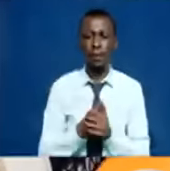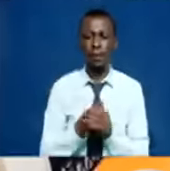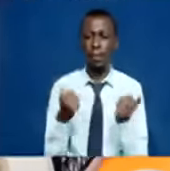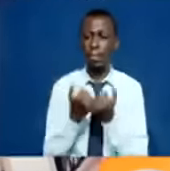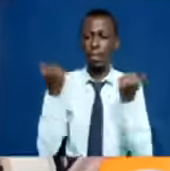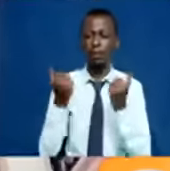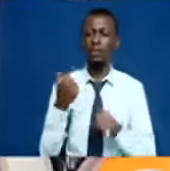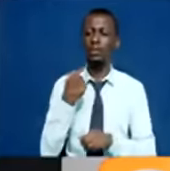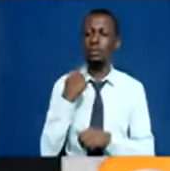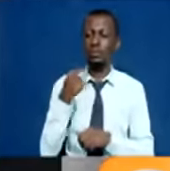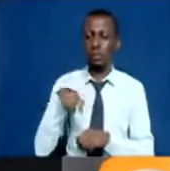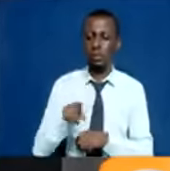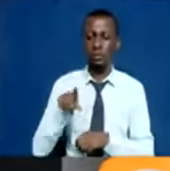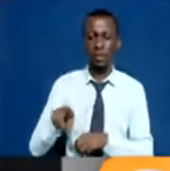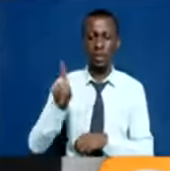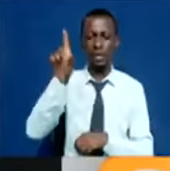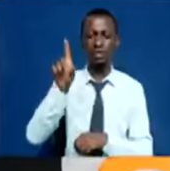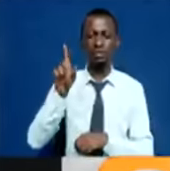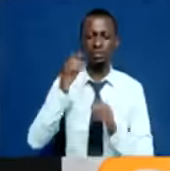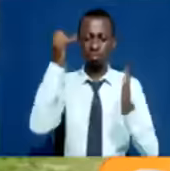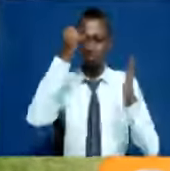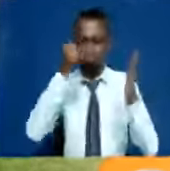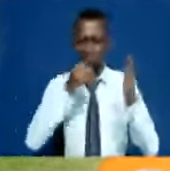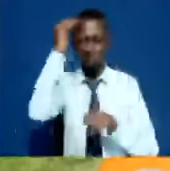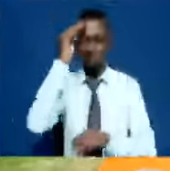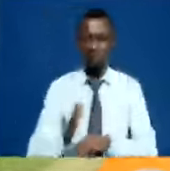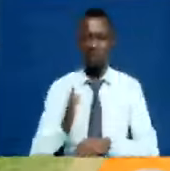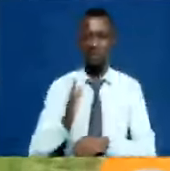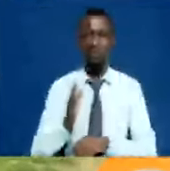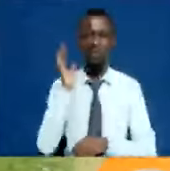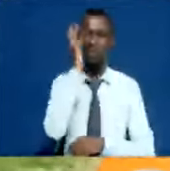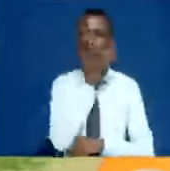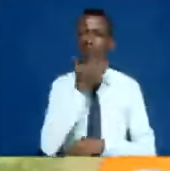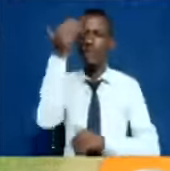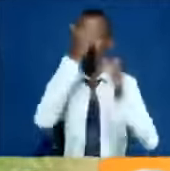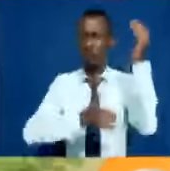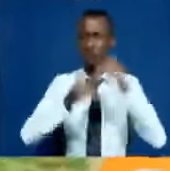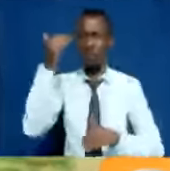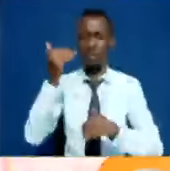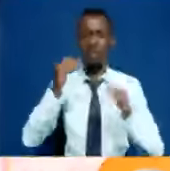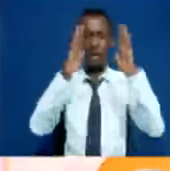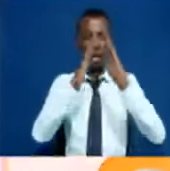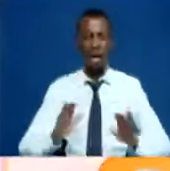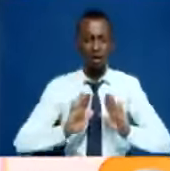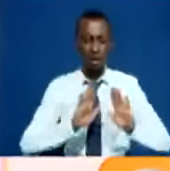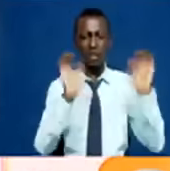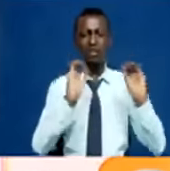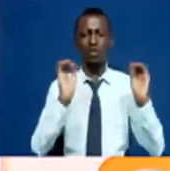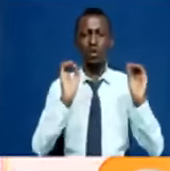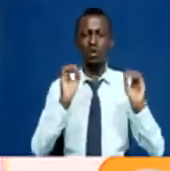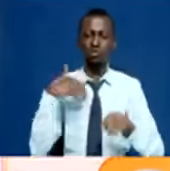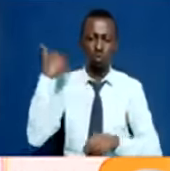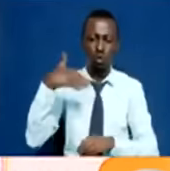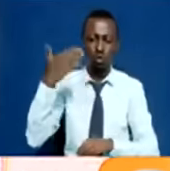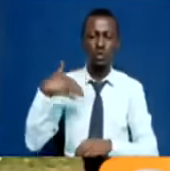as a master's degree student in fine arts at Kenyatta University, rarely left his residence, persistently inviting women